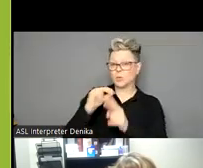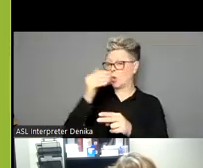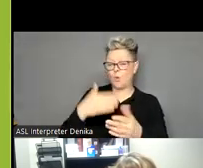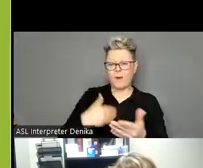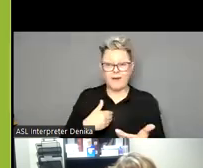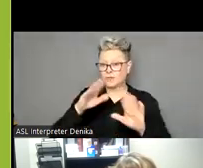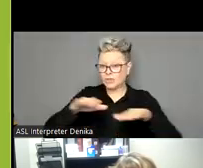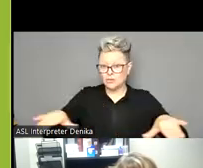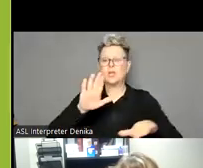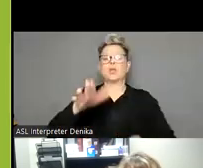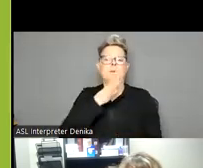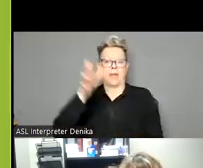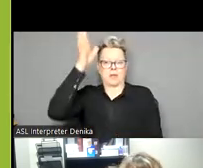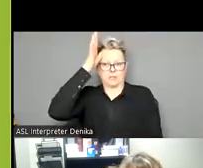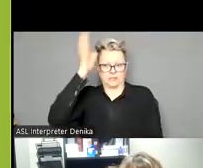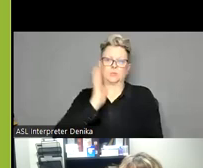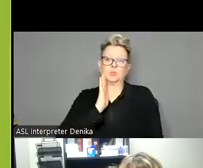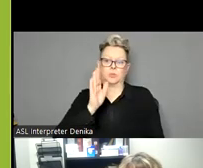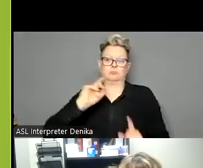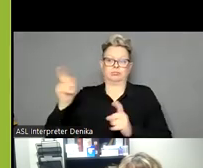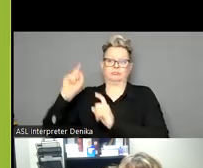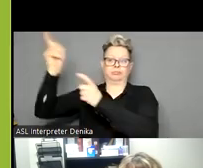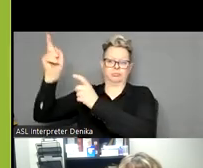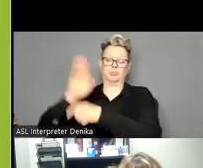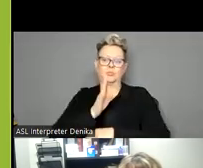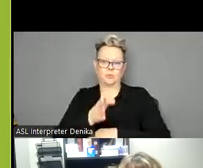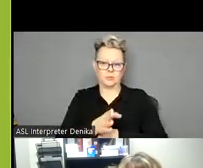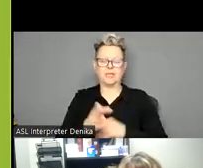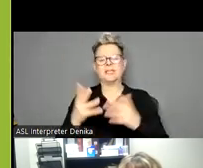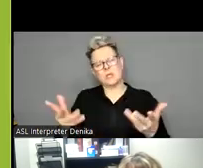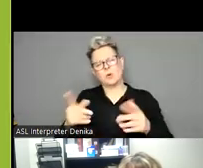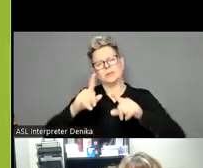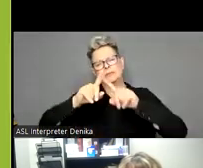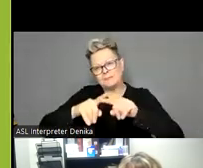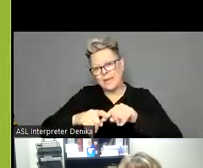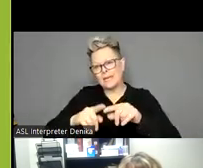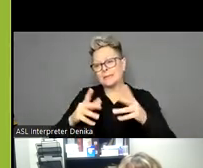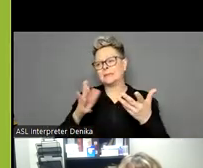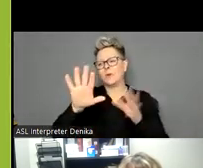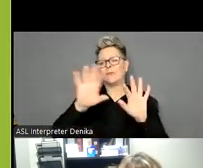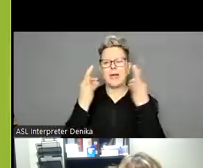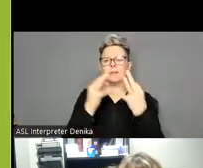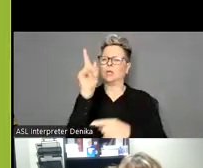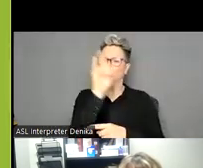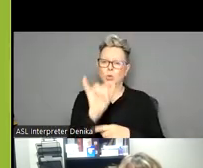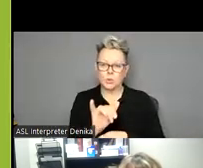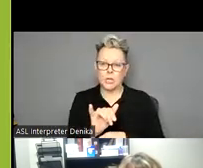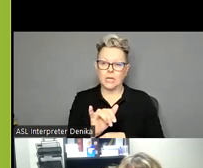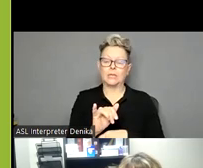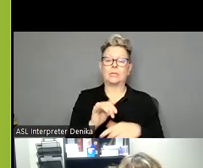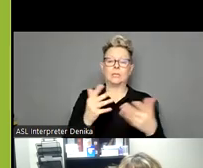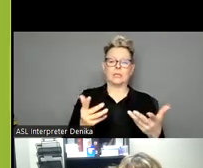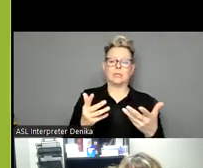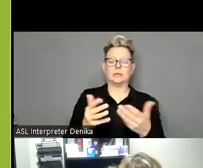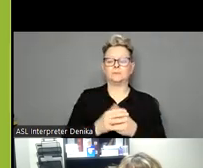would be the next. It proceeds on in terms to progressively more distant